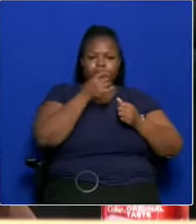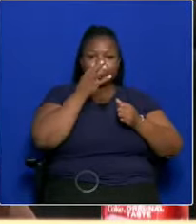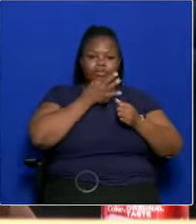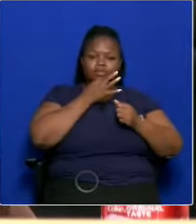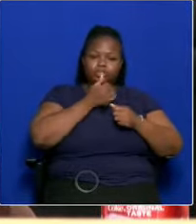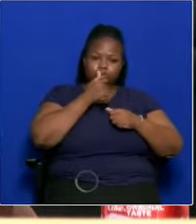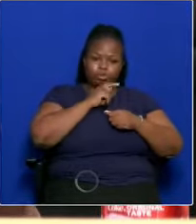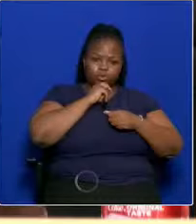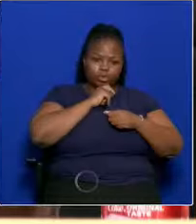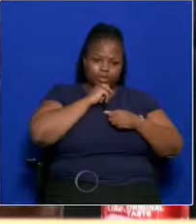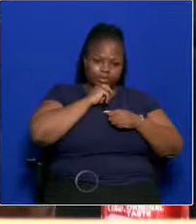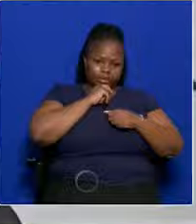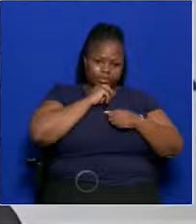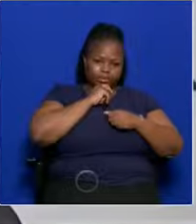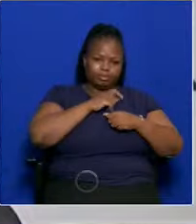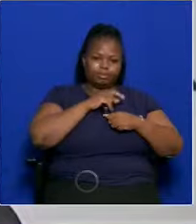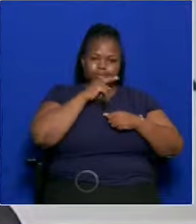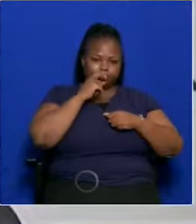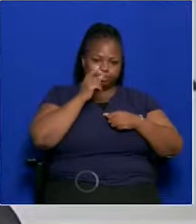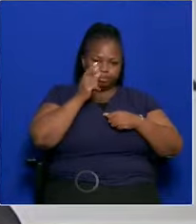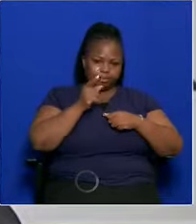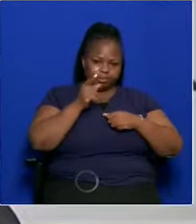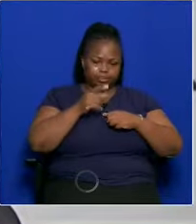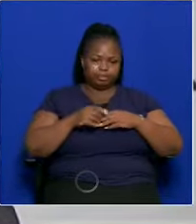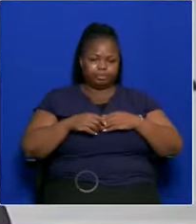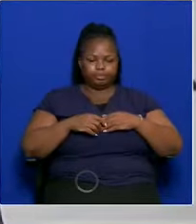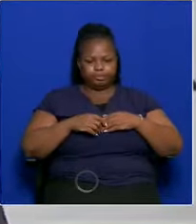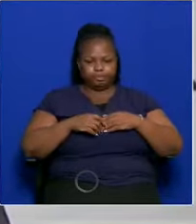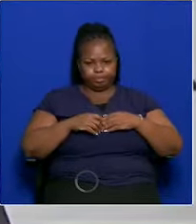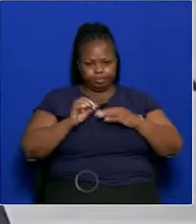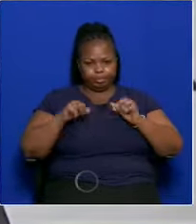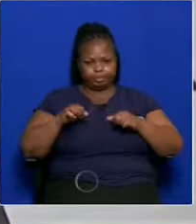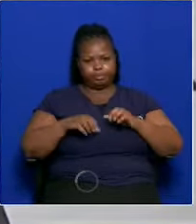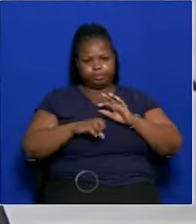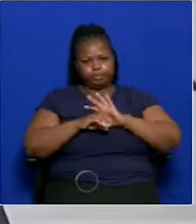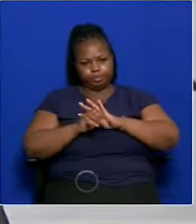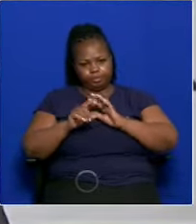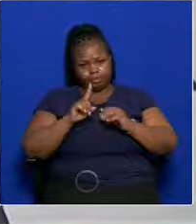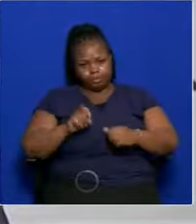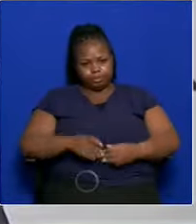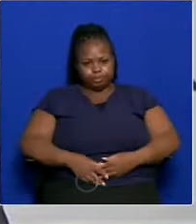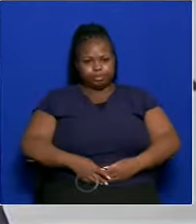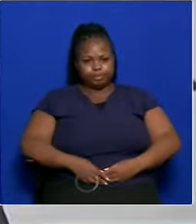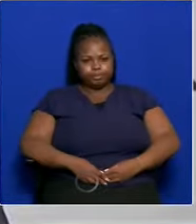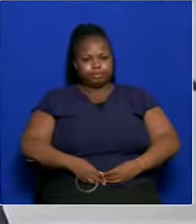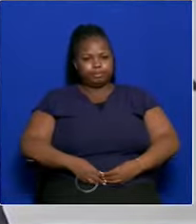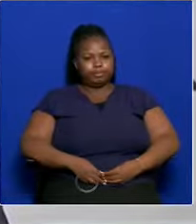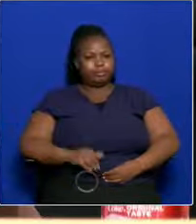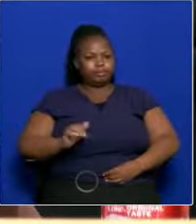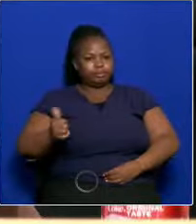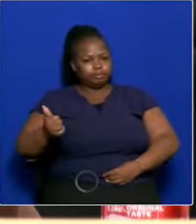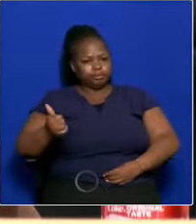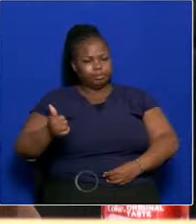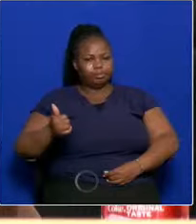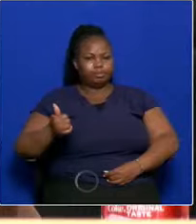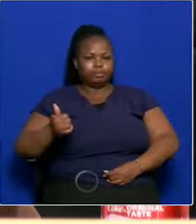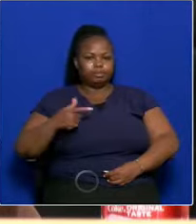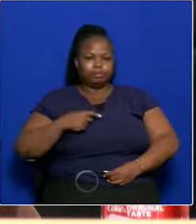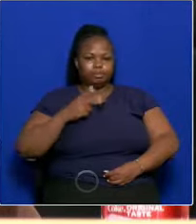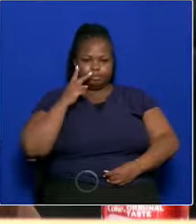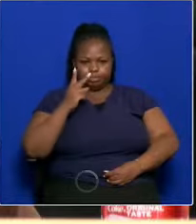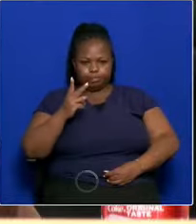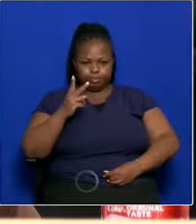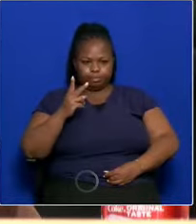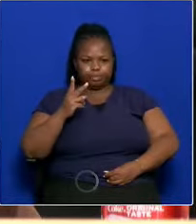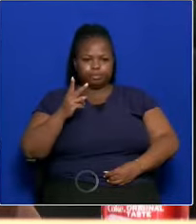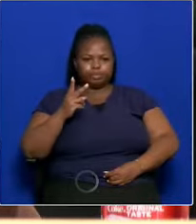the journalist that Yes. had earlier sent the Yes. media inquiry. Yes. And then you'll see that the next thing that's sent